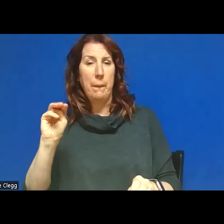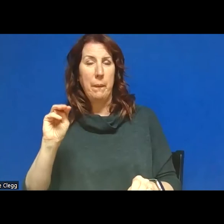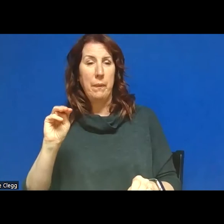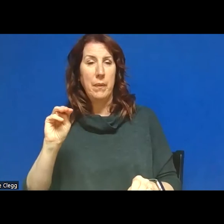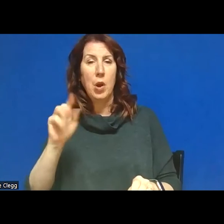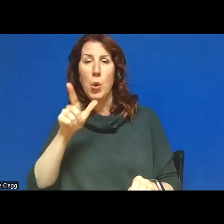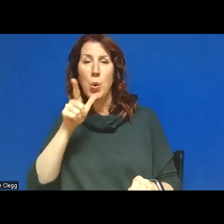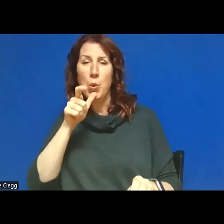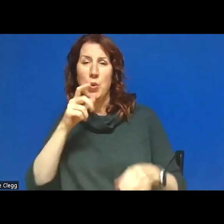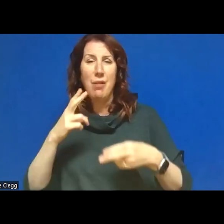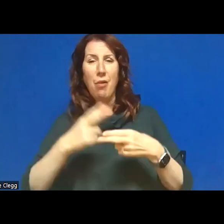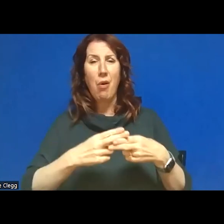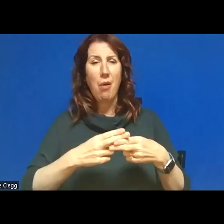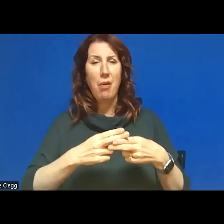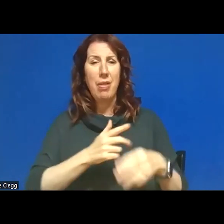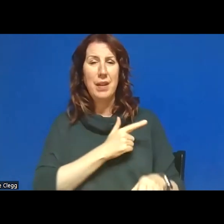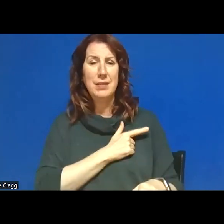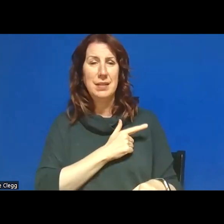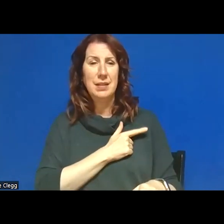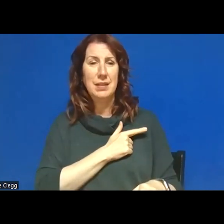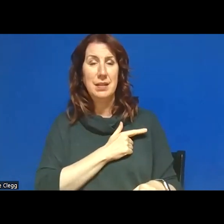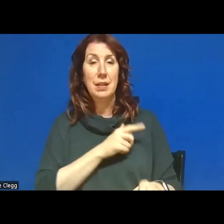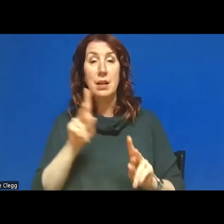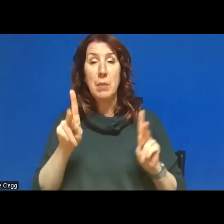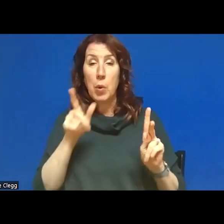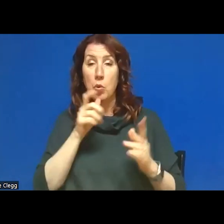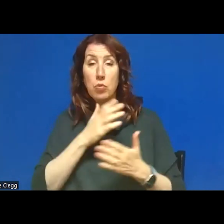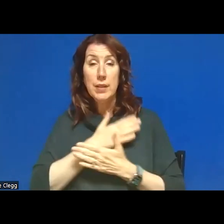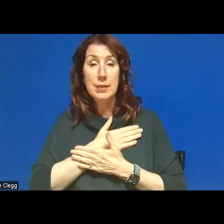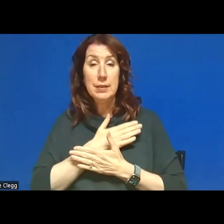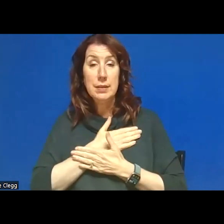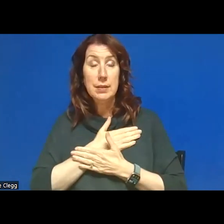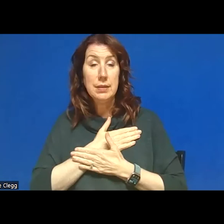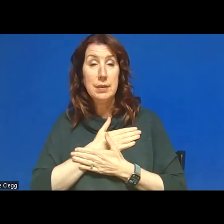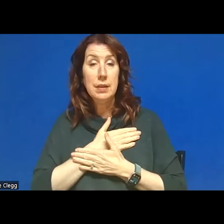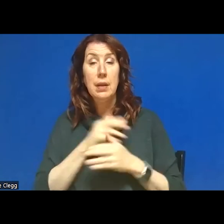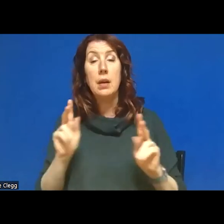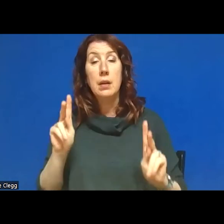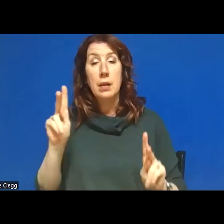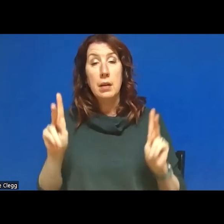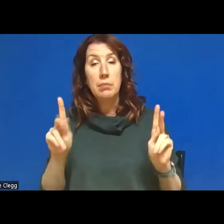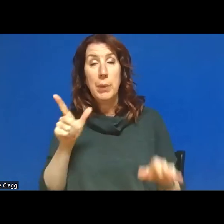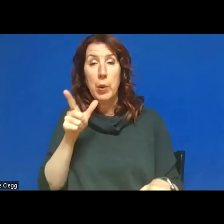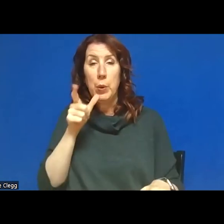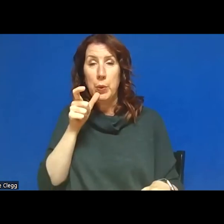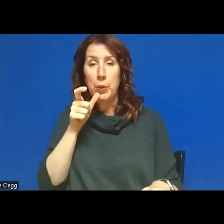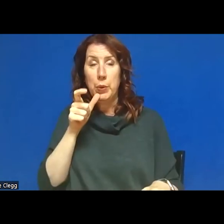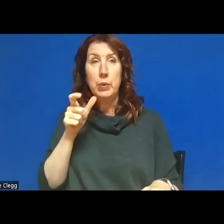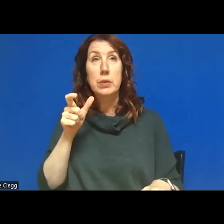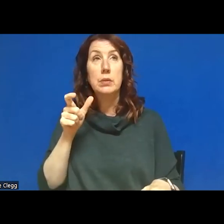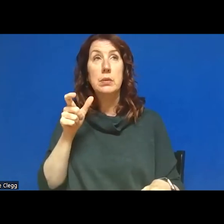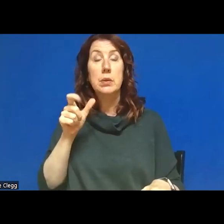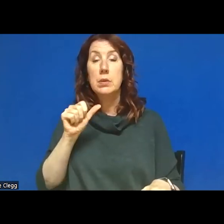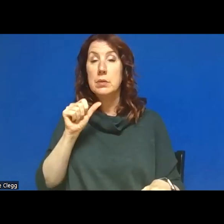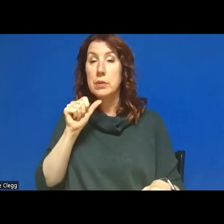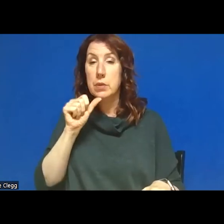called lazy? People who are taking rest, people who may not be giving into these ideas of